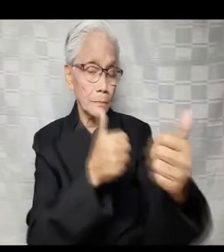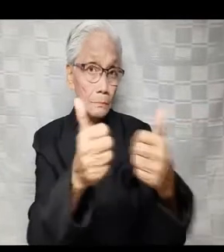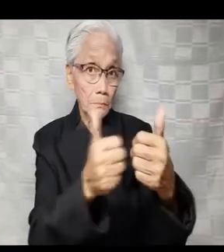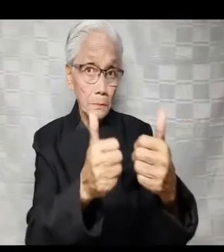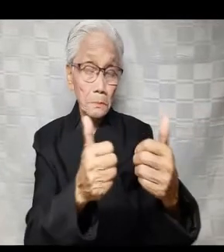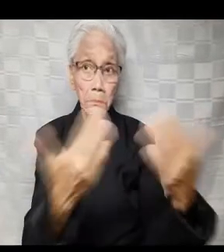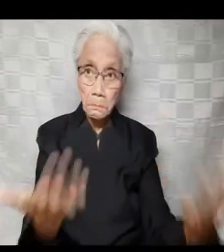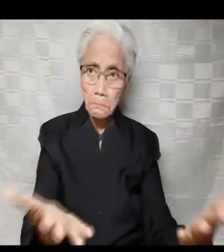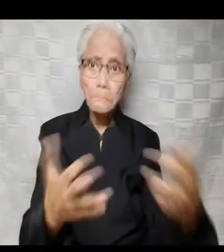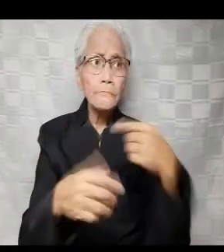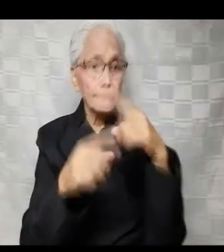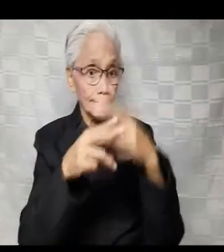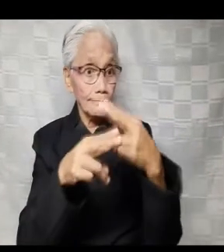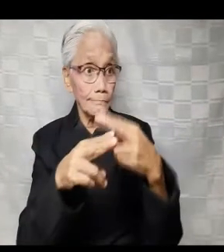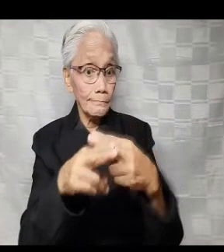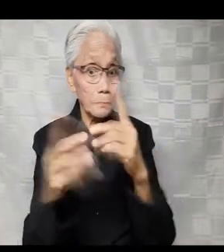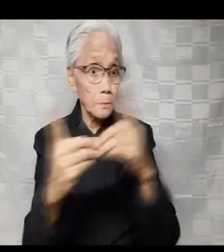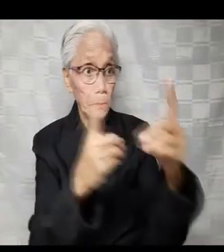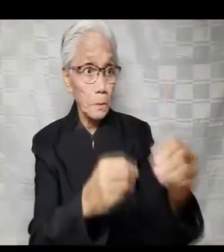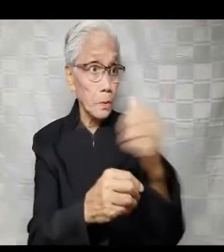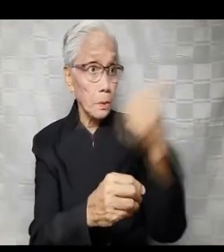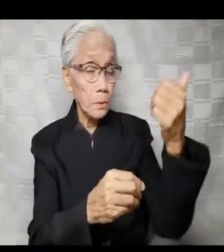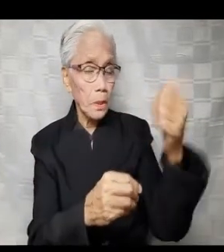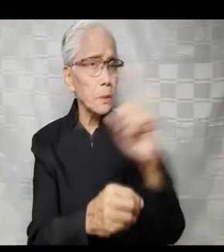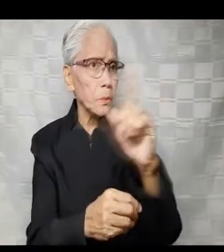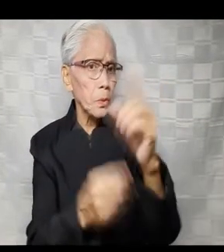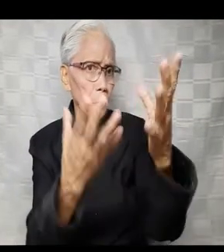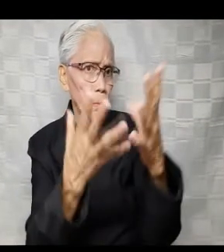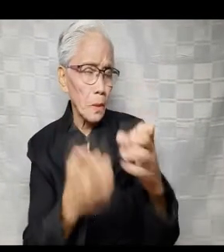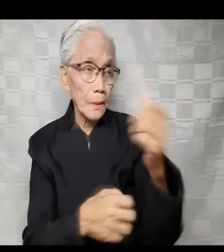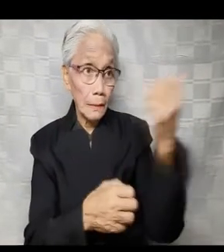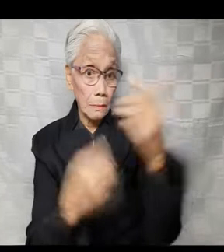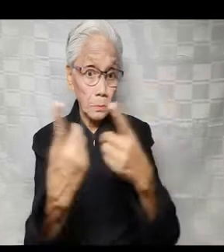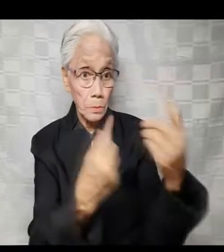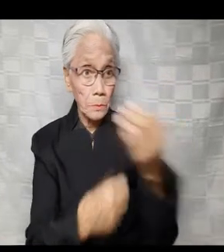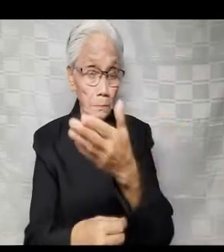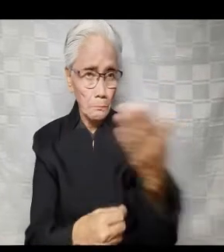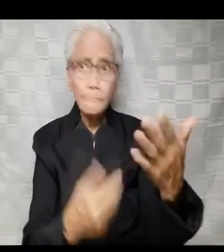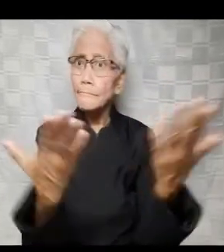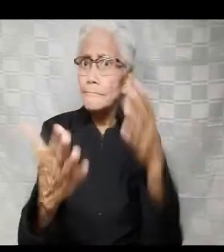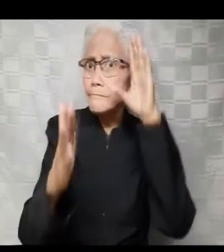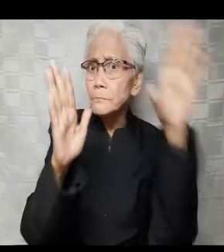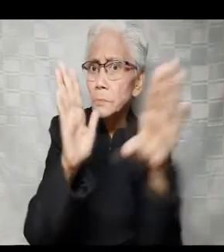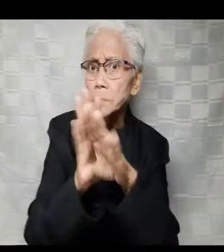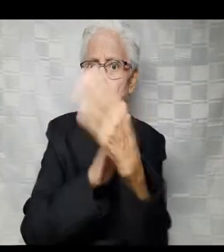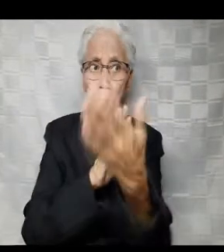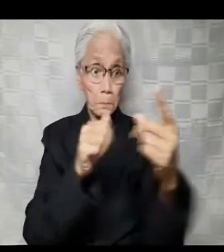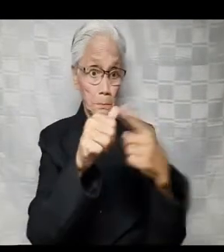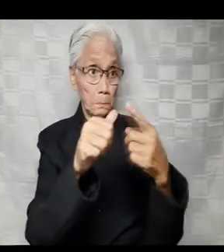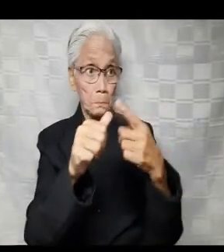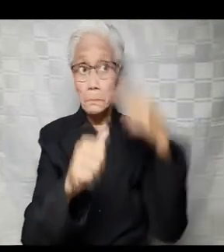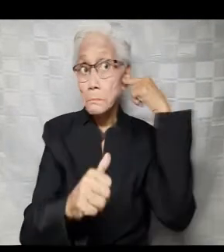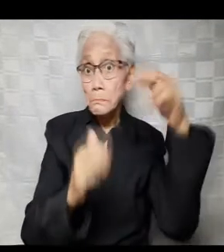his competitors, namely, "Do unto others as you would have others do unto you." This is a picture of his first Golden